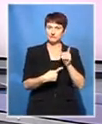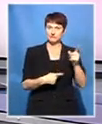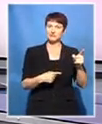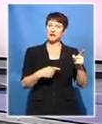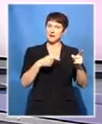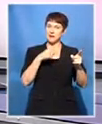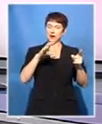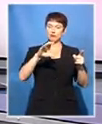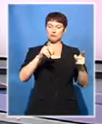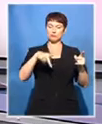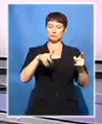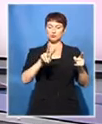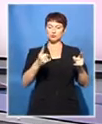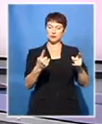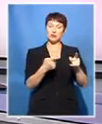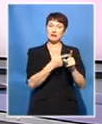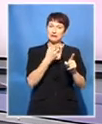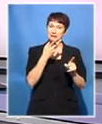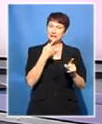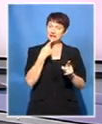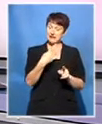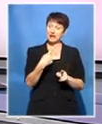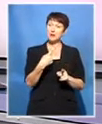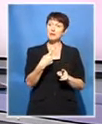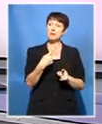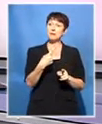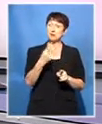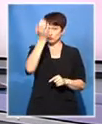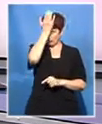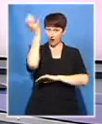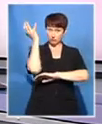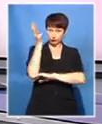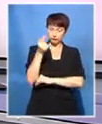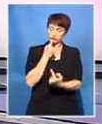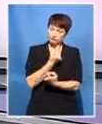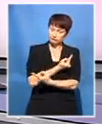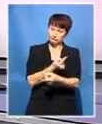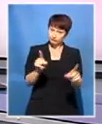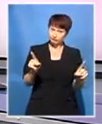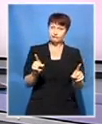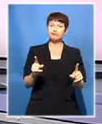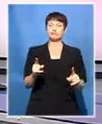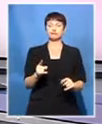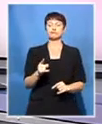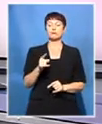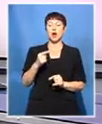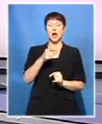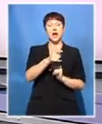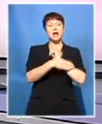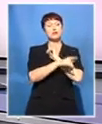obligation to help developing countries like our own. More than 140 world leaders have attended the opening